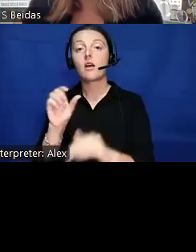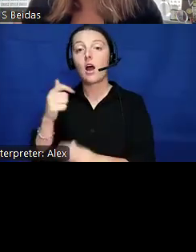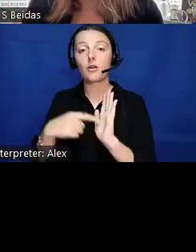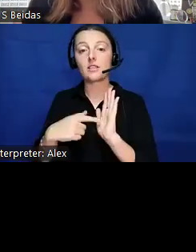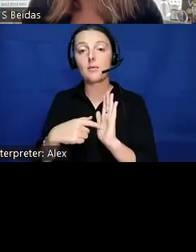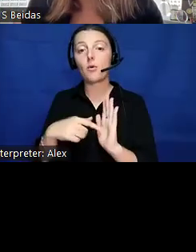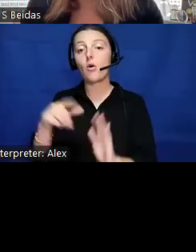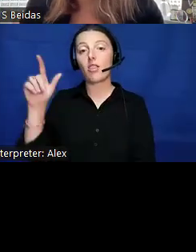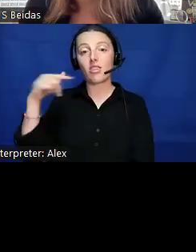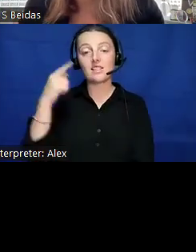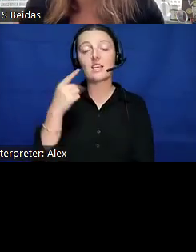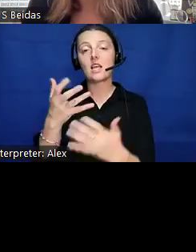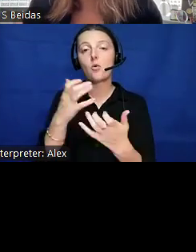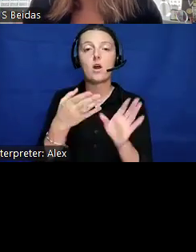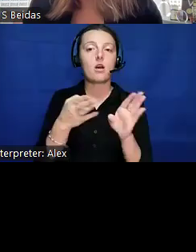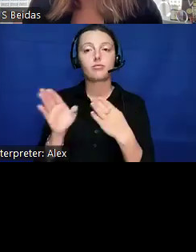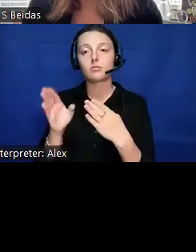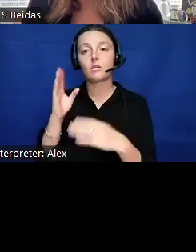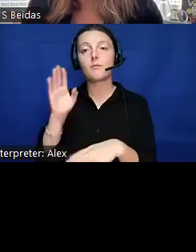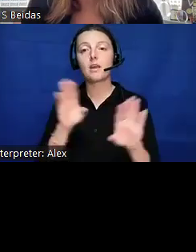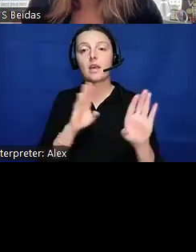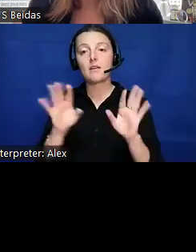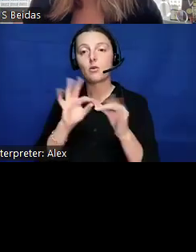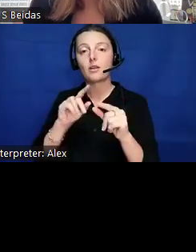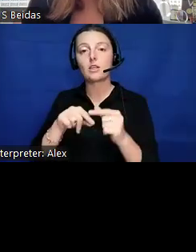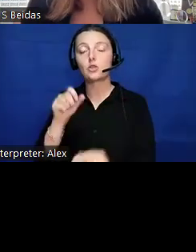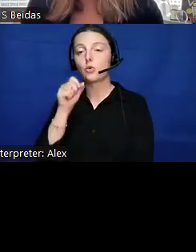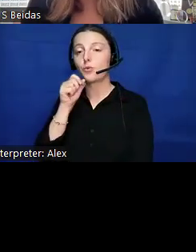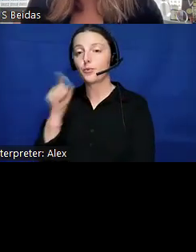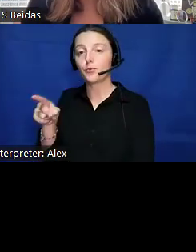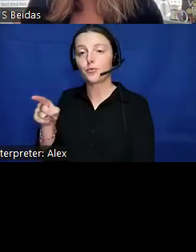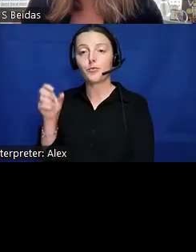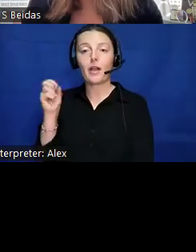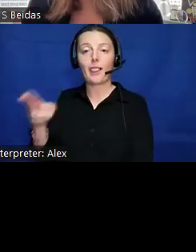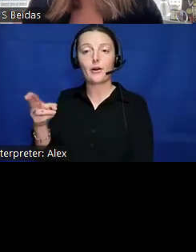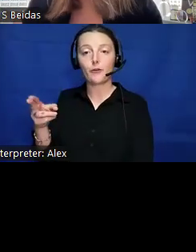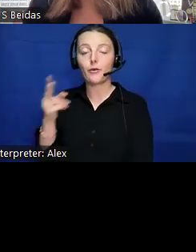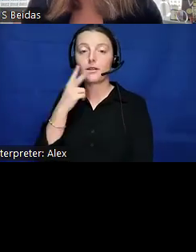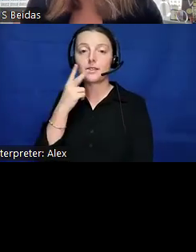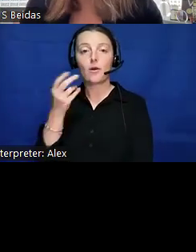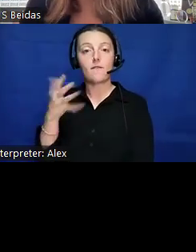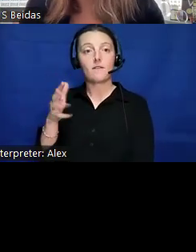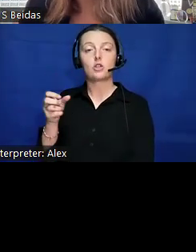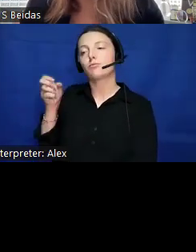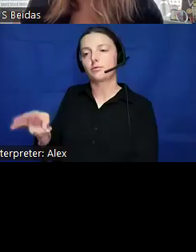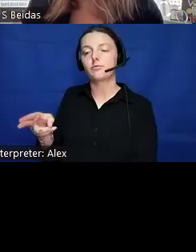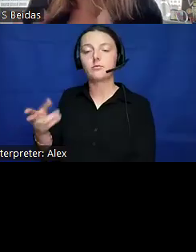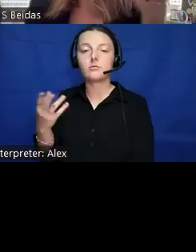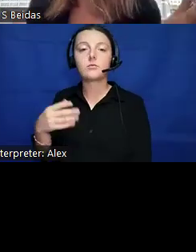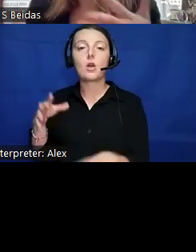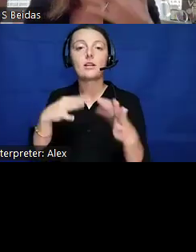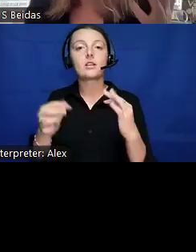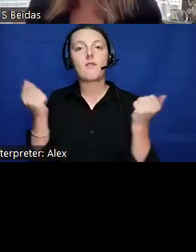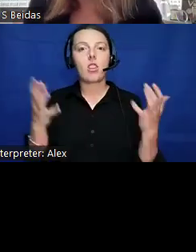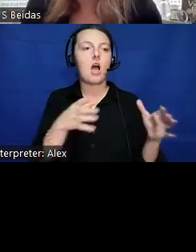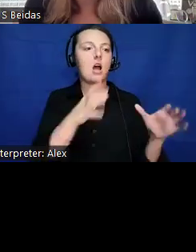people's behavior around littering their cigarette butts. And so rather than just having lots of trash cans,